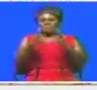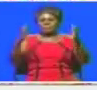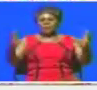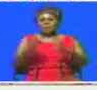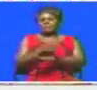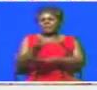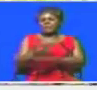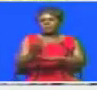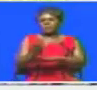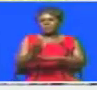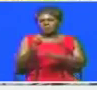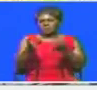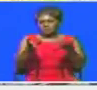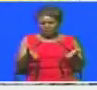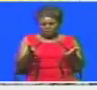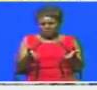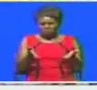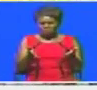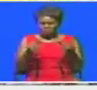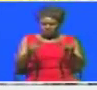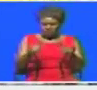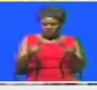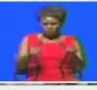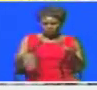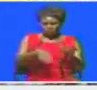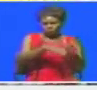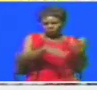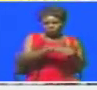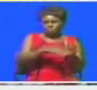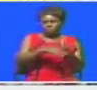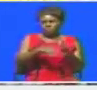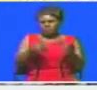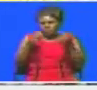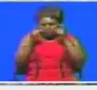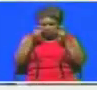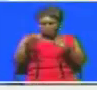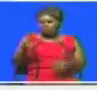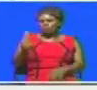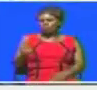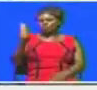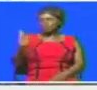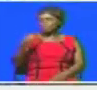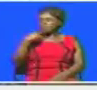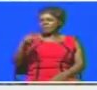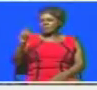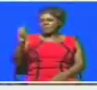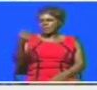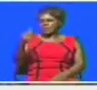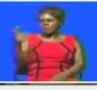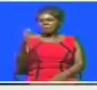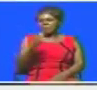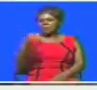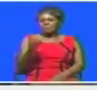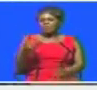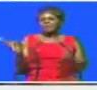outlets. Naivas, which has defied odds to unseat some of the big brands such as Tuskys and Uchumi, maintains Kenya's retail market